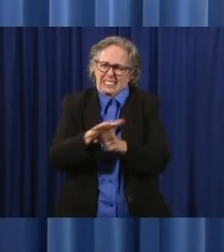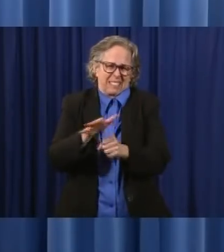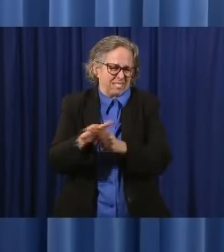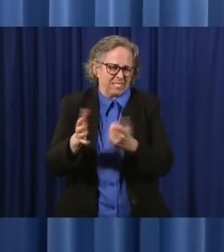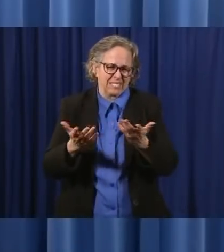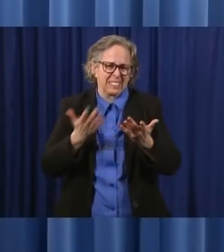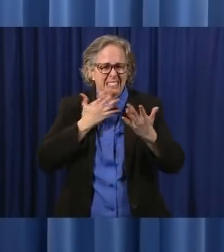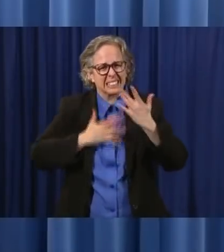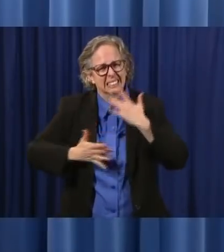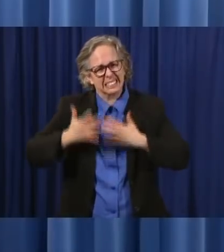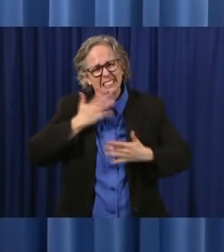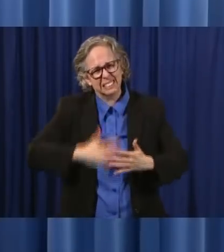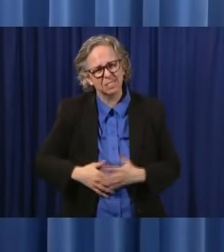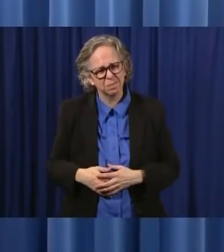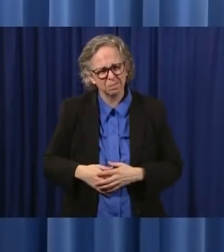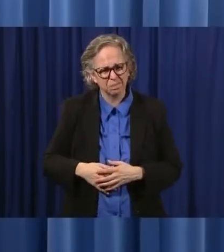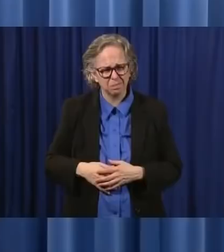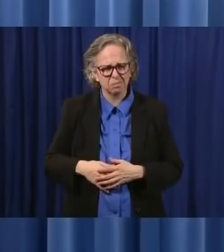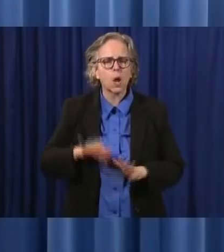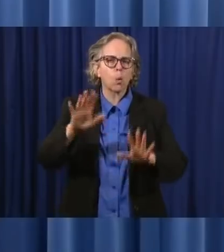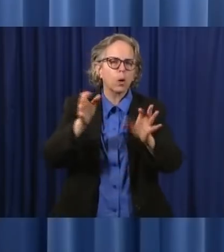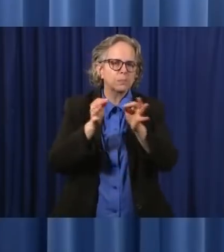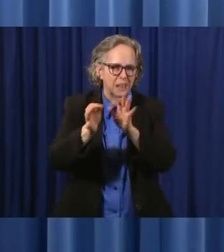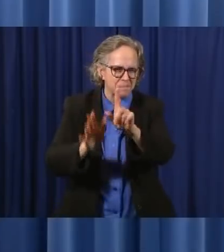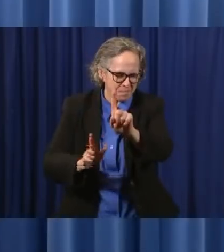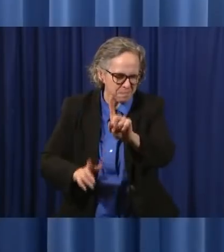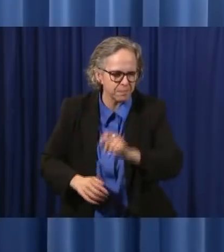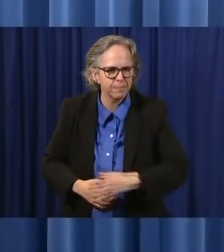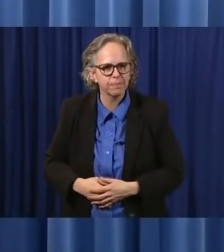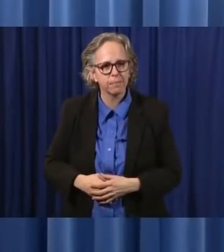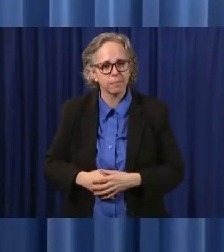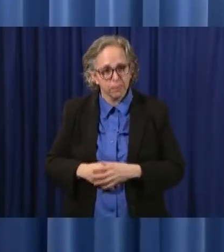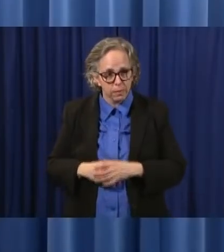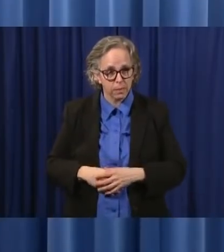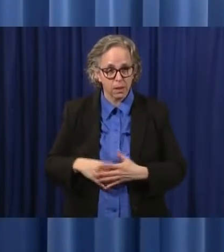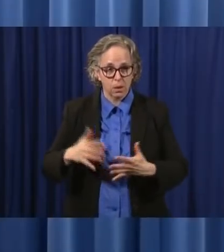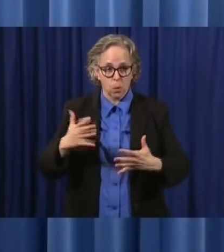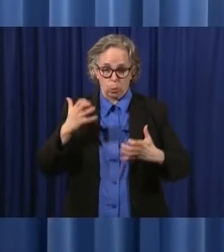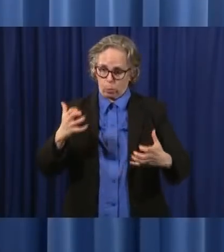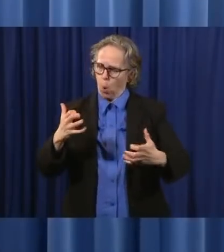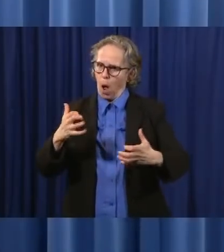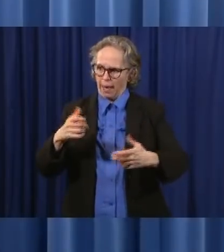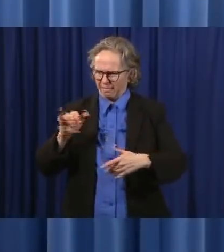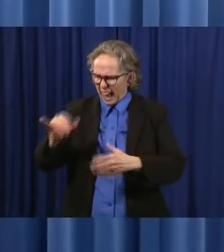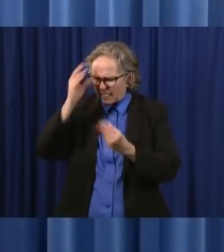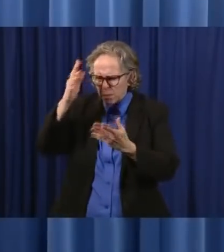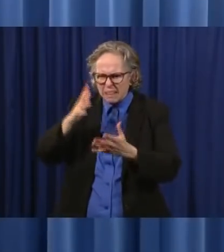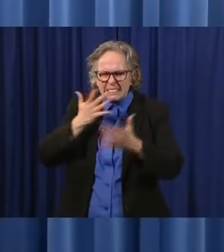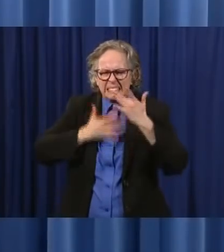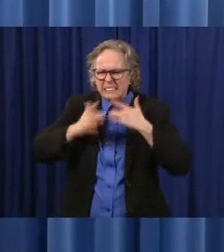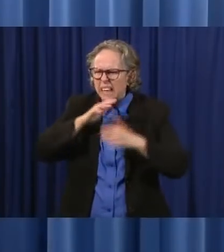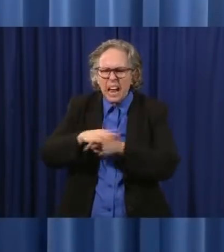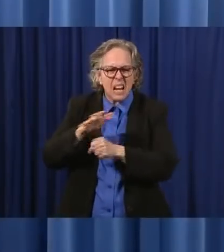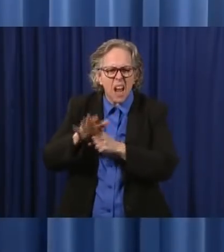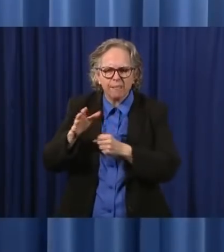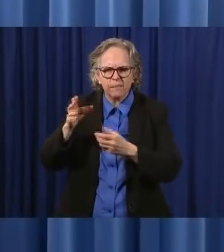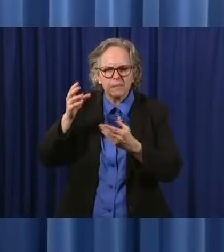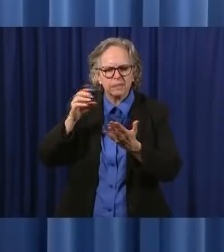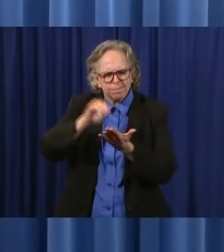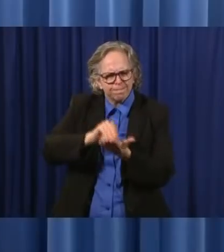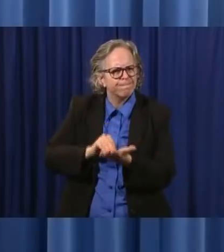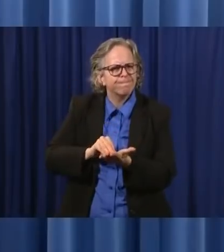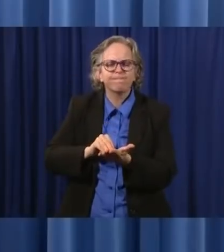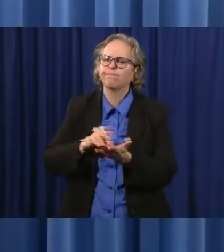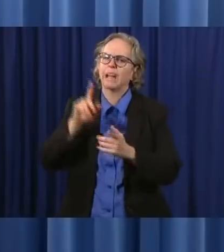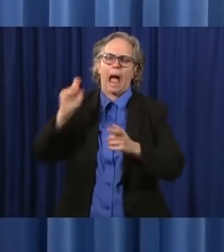about this in a moment, but we intend to rectify that. Our goal is very simple, and that is to